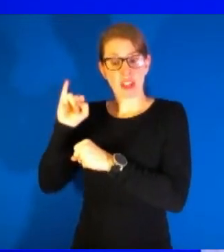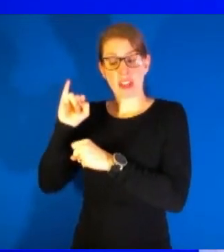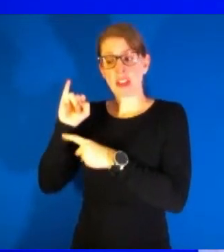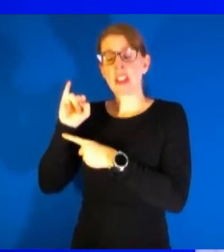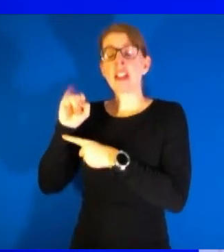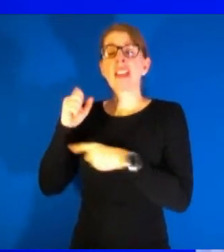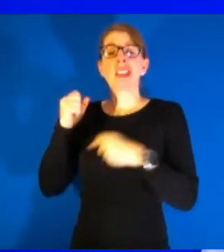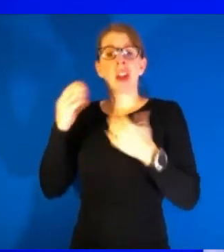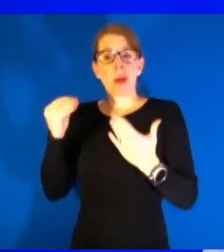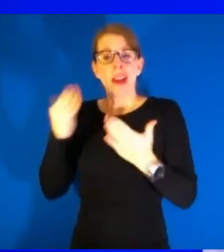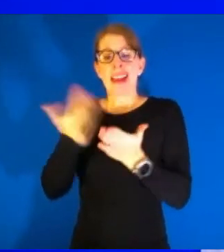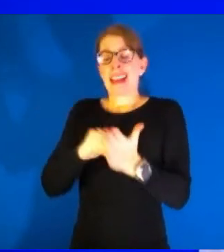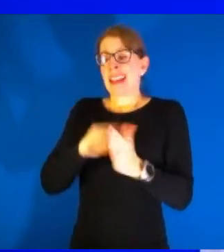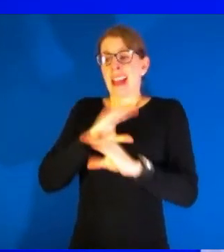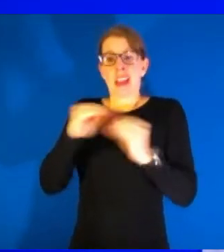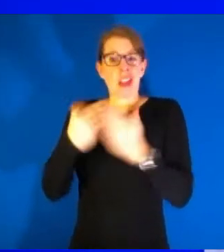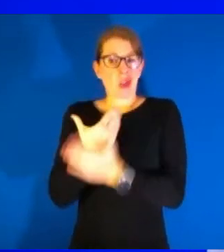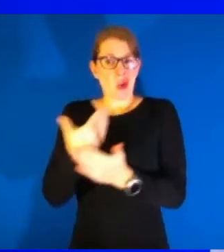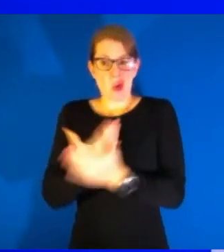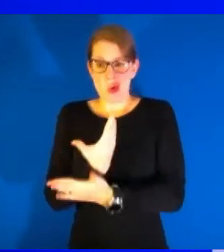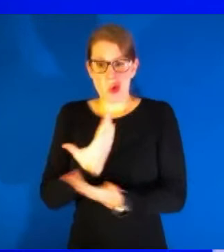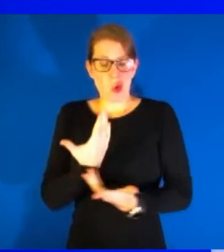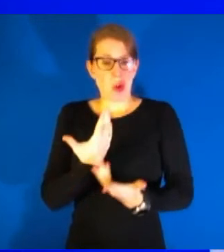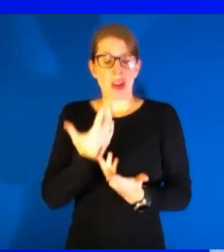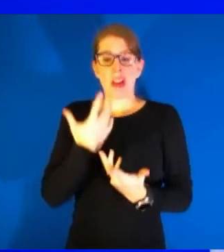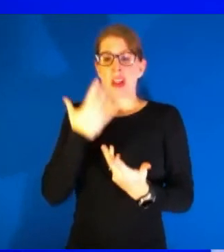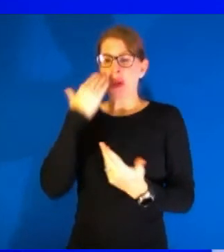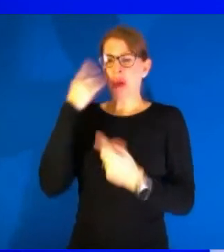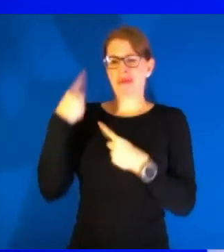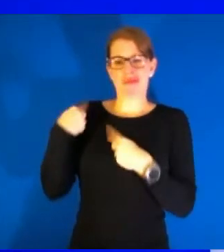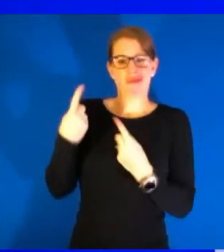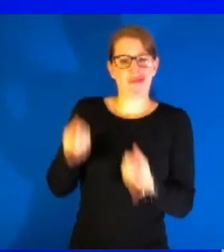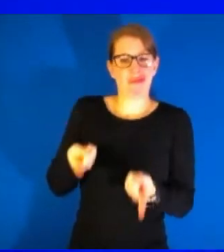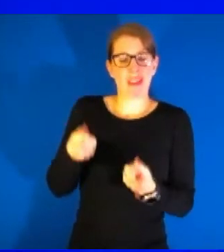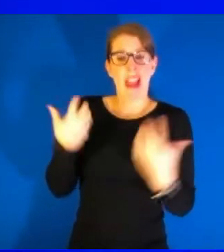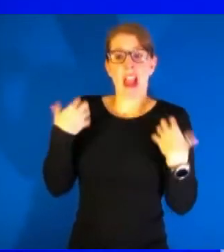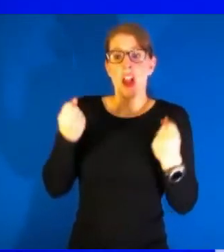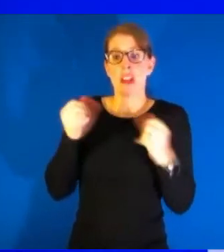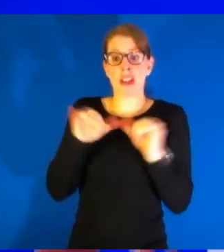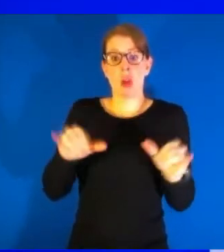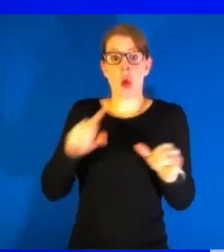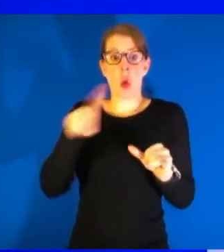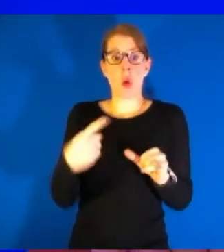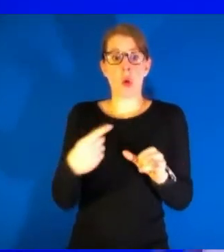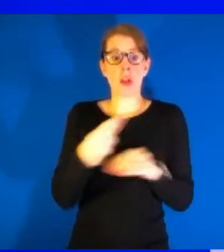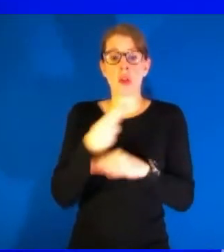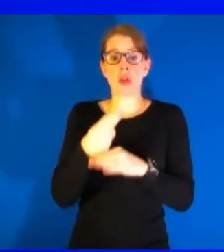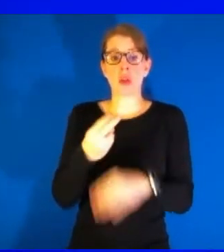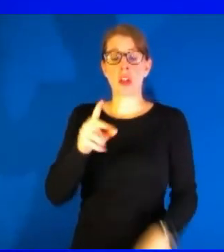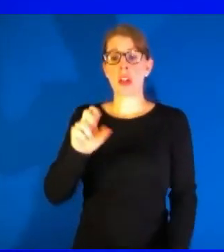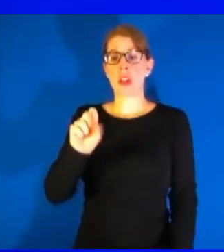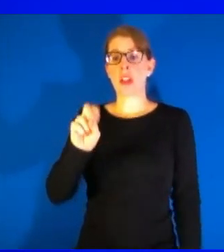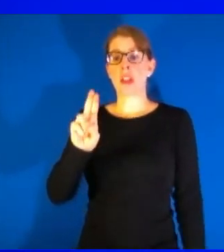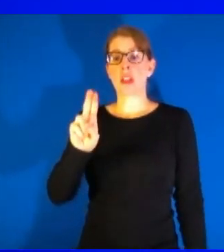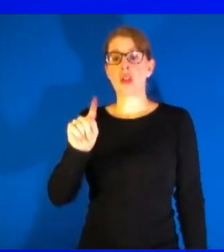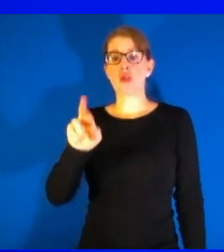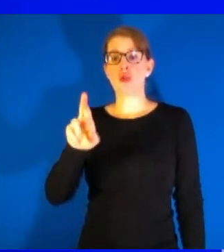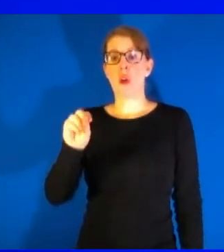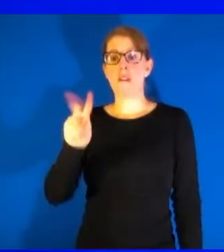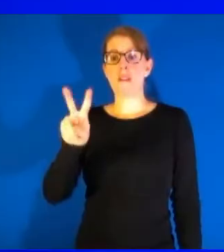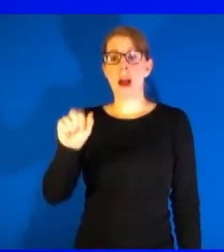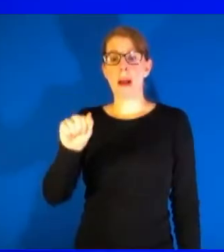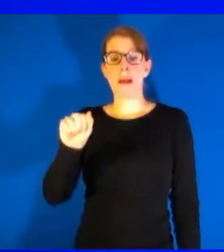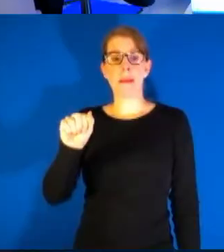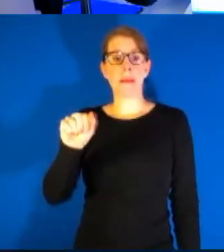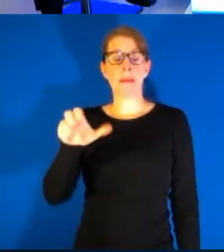again, nothing new, and we knew about this for a while. The health system has been only using sotrovimab now, Rick, for 2 weeks. Yeah, a